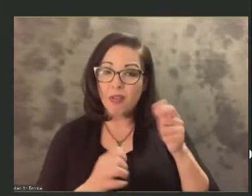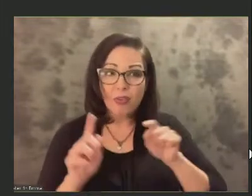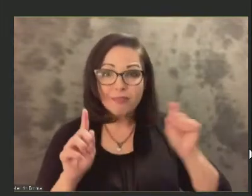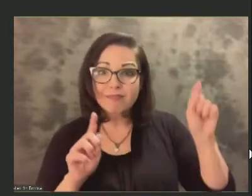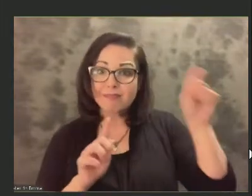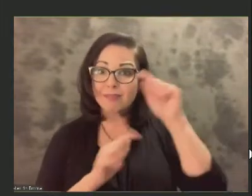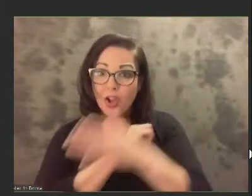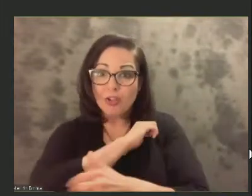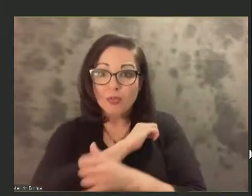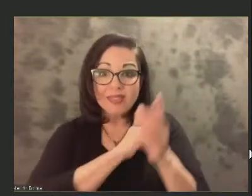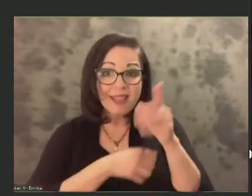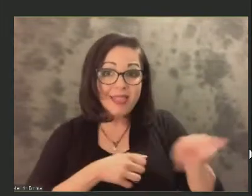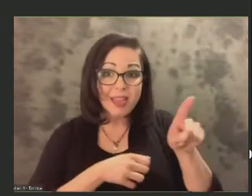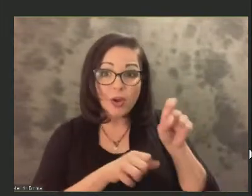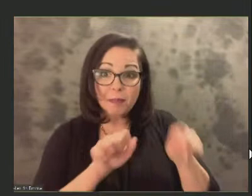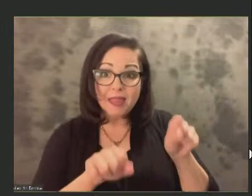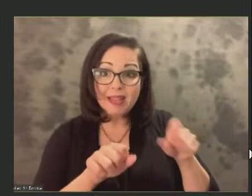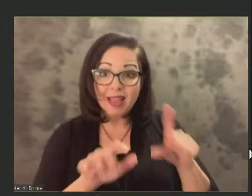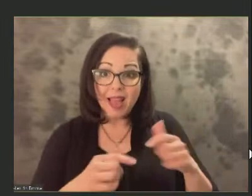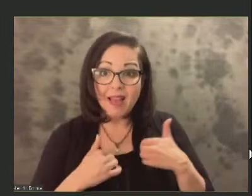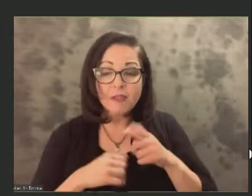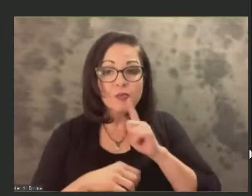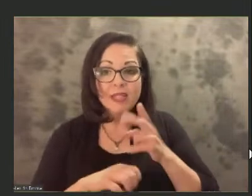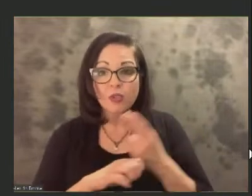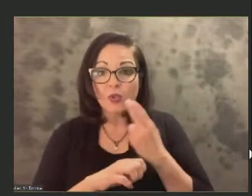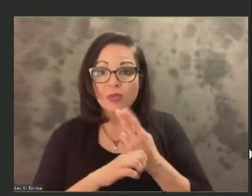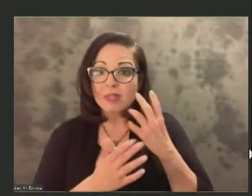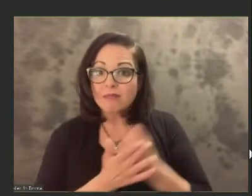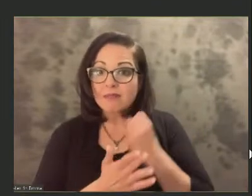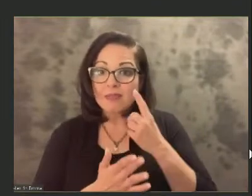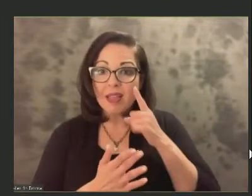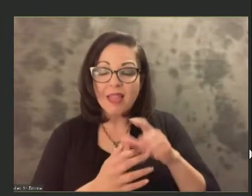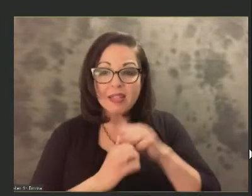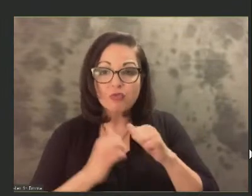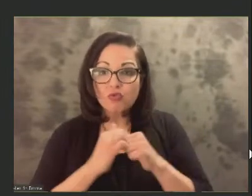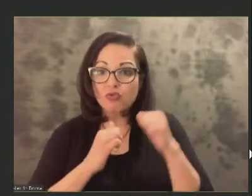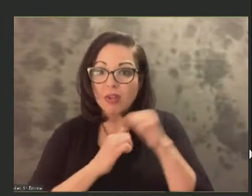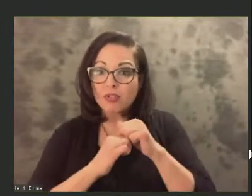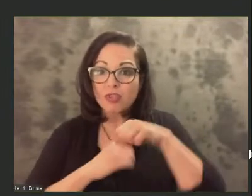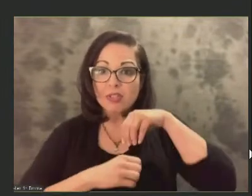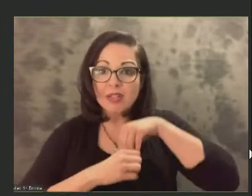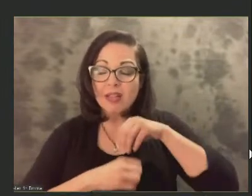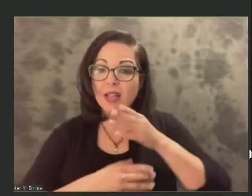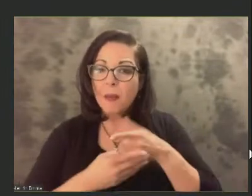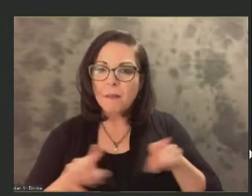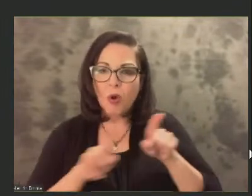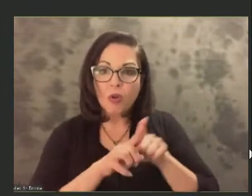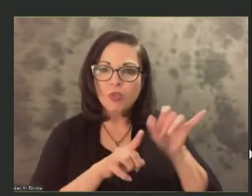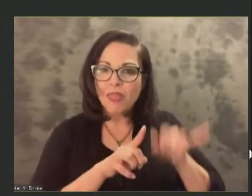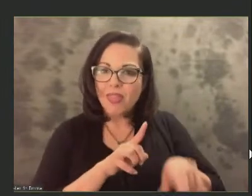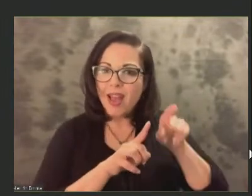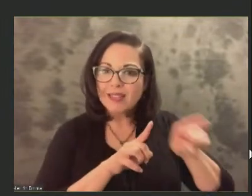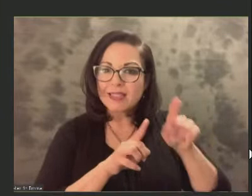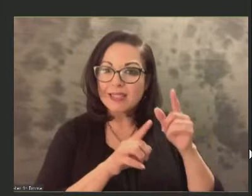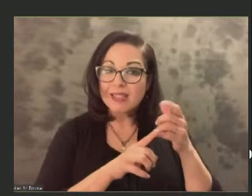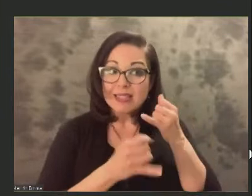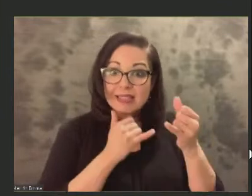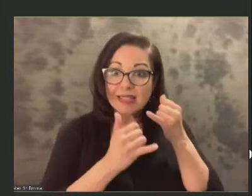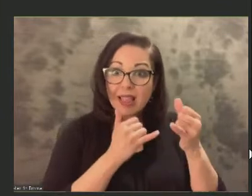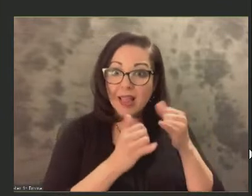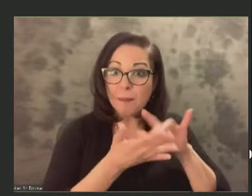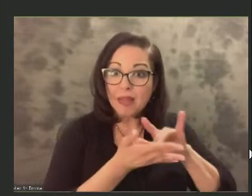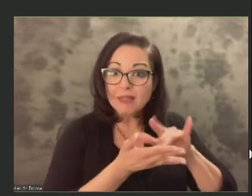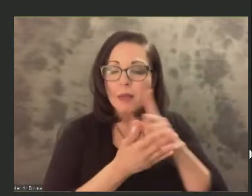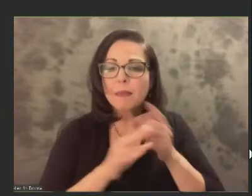they have to really utilize that infrastructure. But the telemedicine and the telehealth, what it also did, though, it did increase